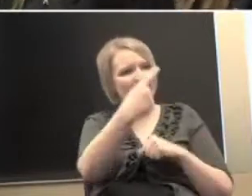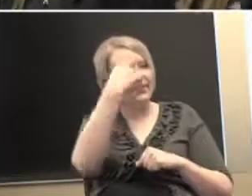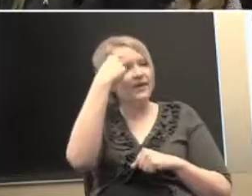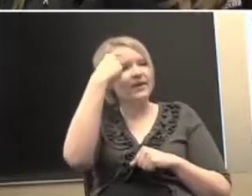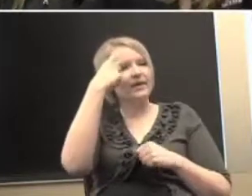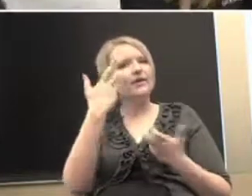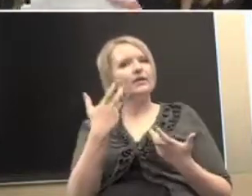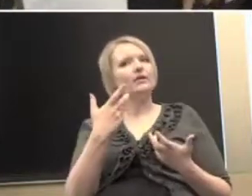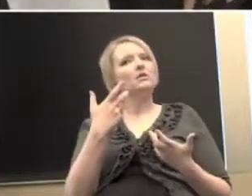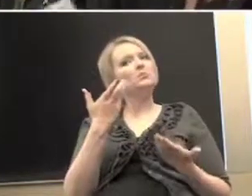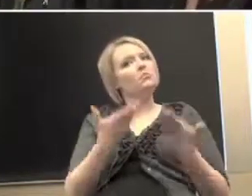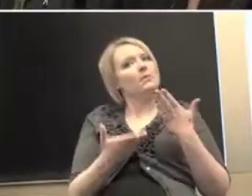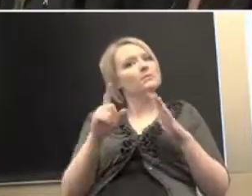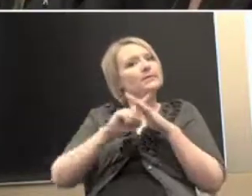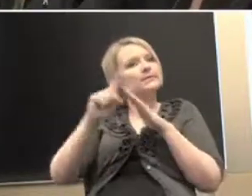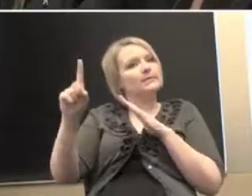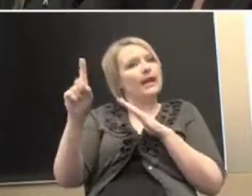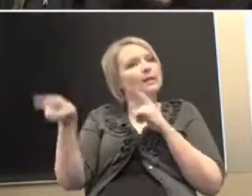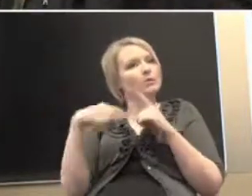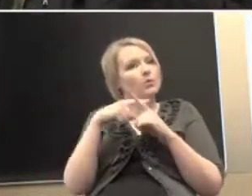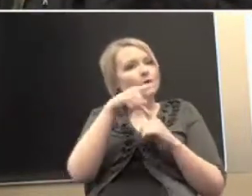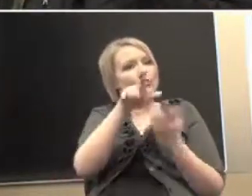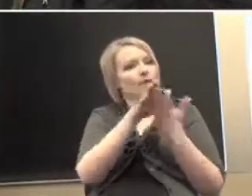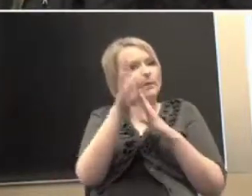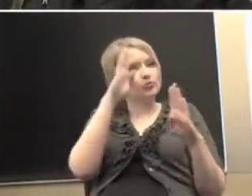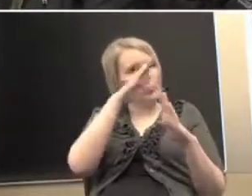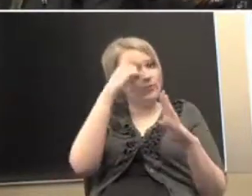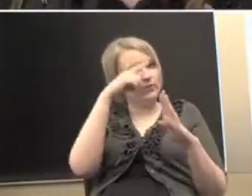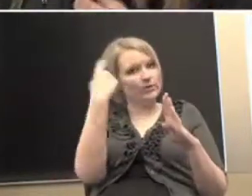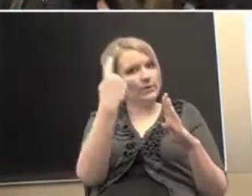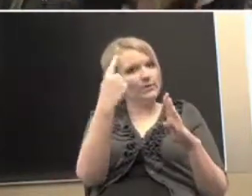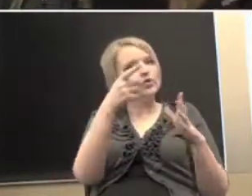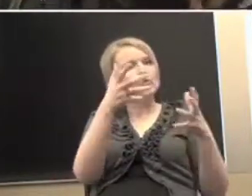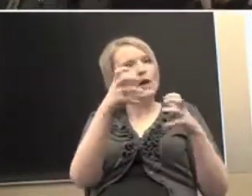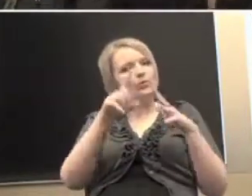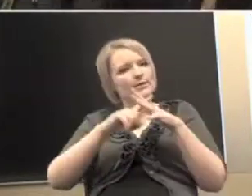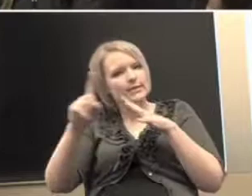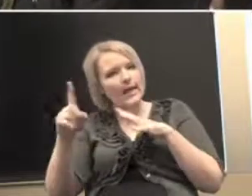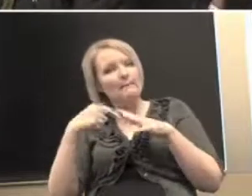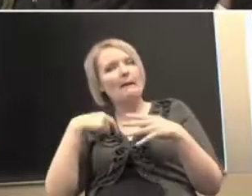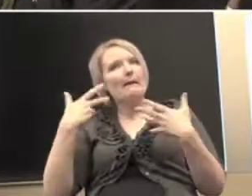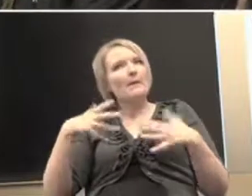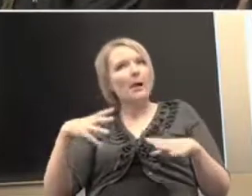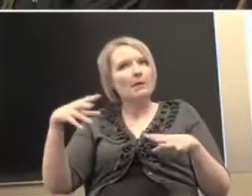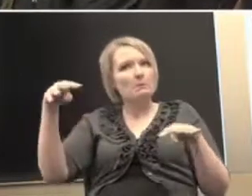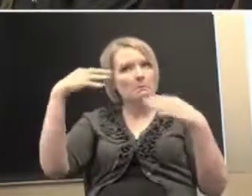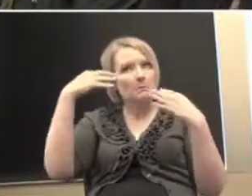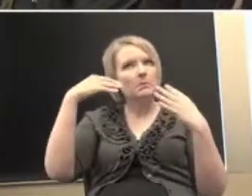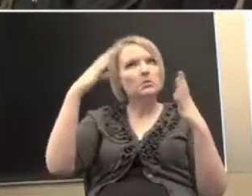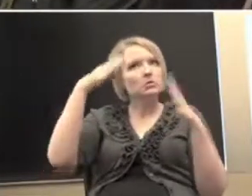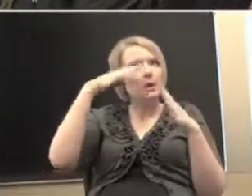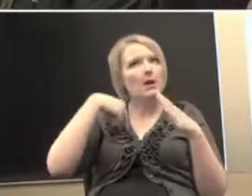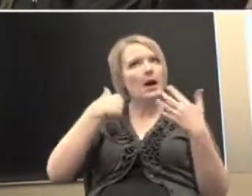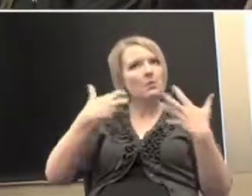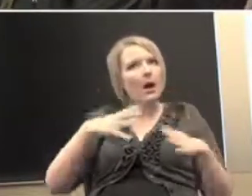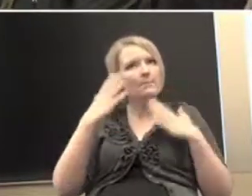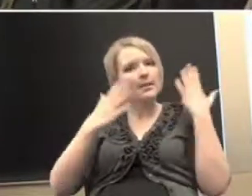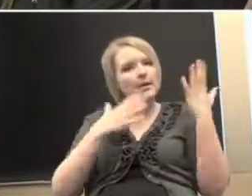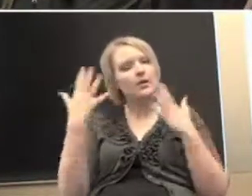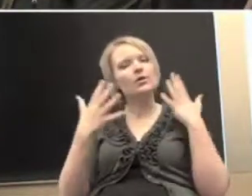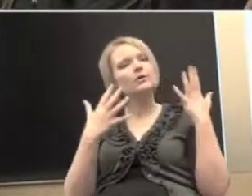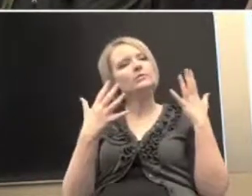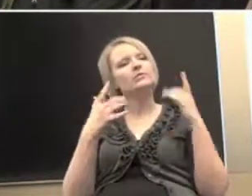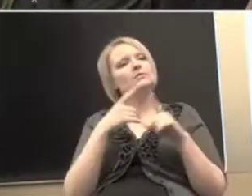escape. Well, it's probably escape once you're getting in trouble for something. Yeah, I want to escape that. I don't want to be in trouble, so I don't want to be embarrassed from that